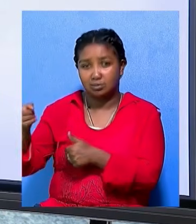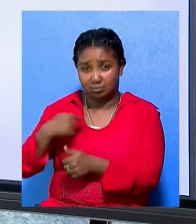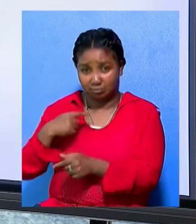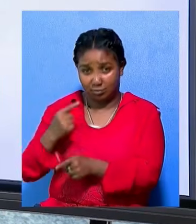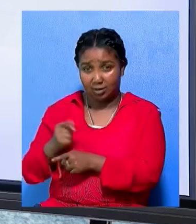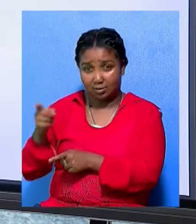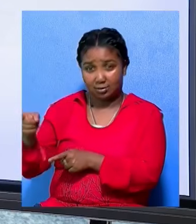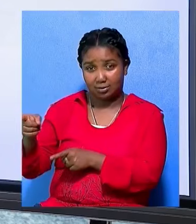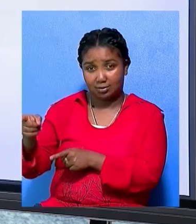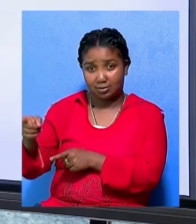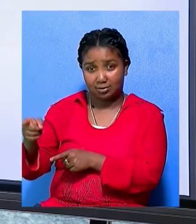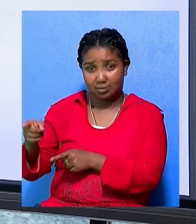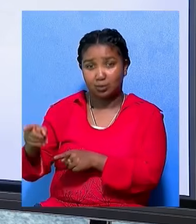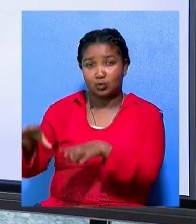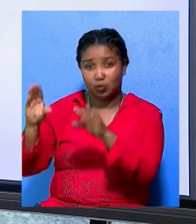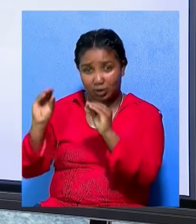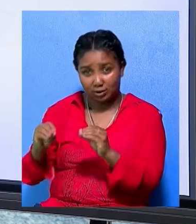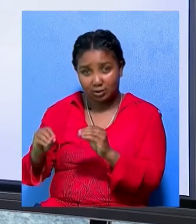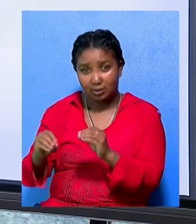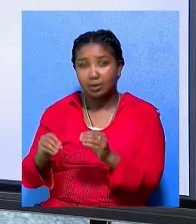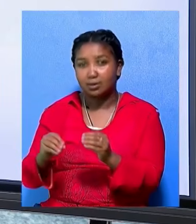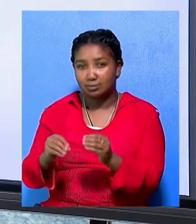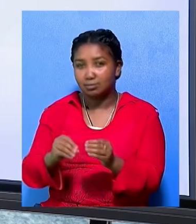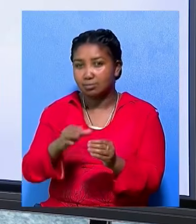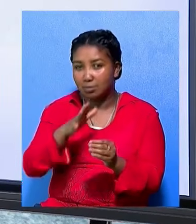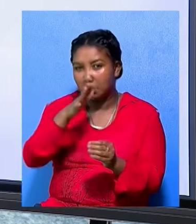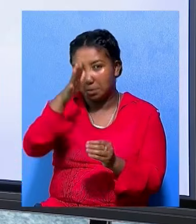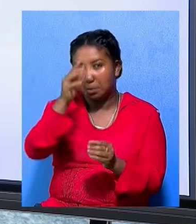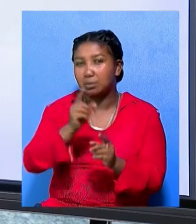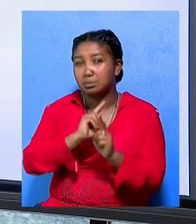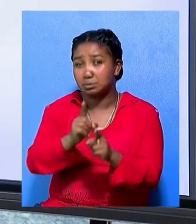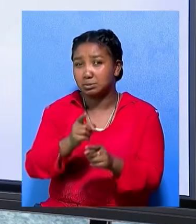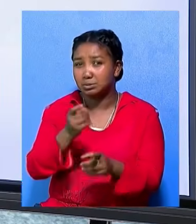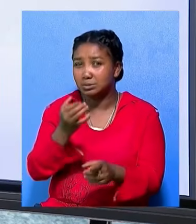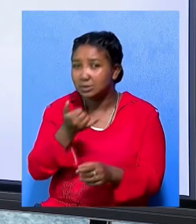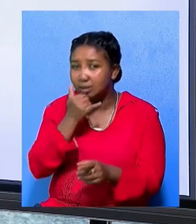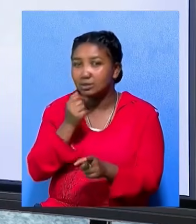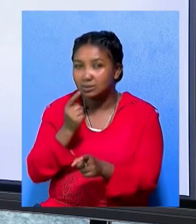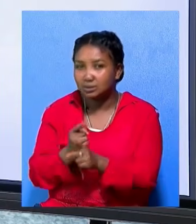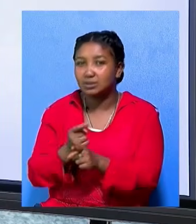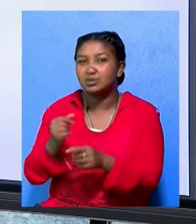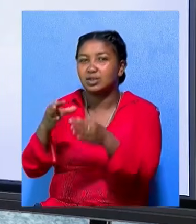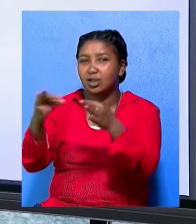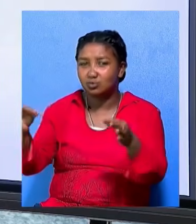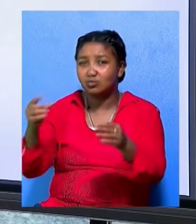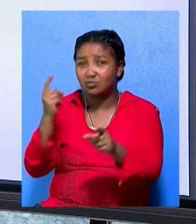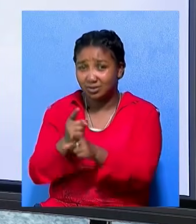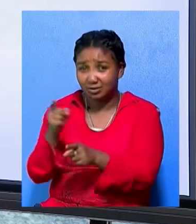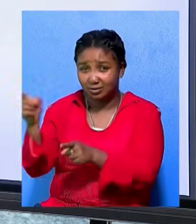right? Students, please tell your parents. Is this sentence written correctly?